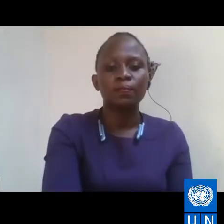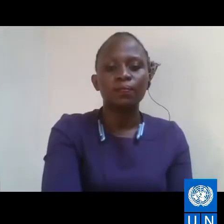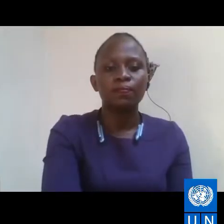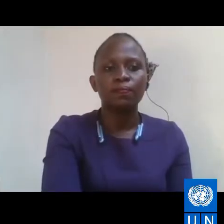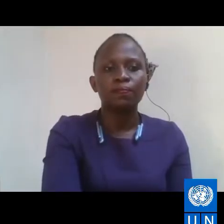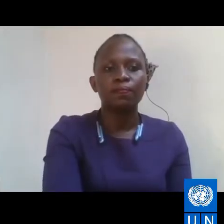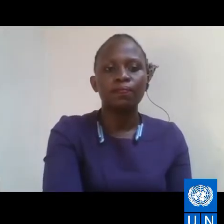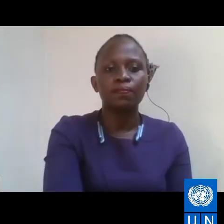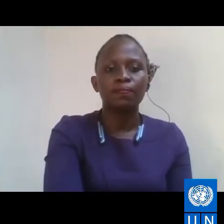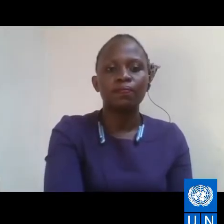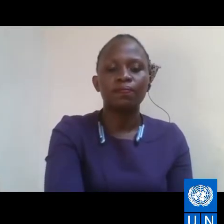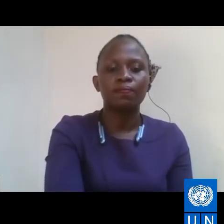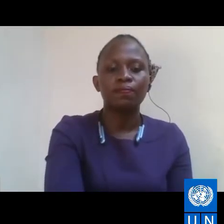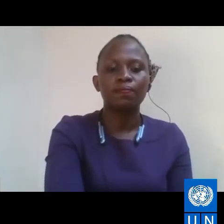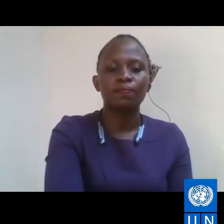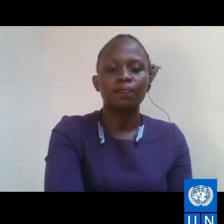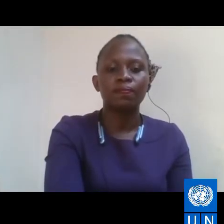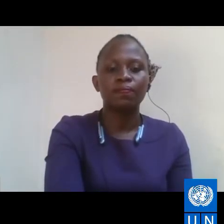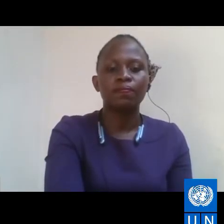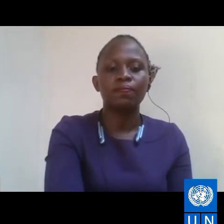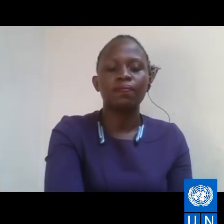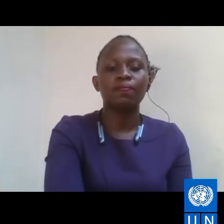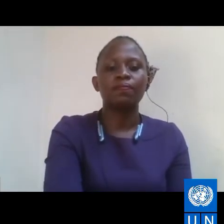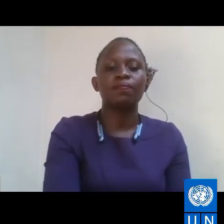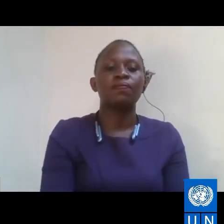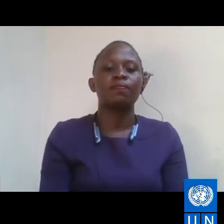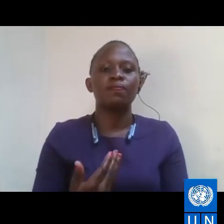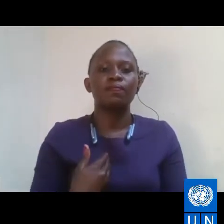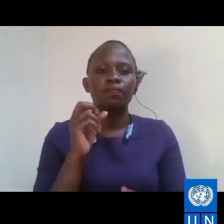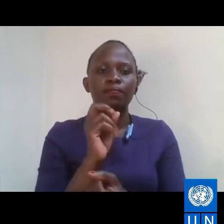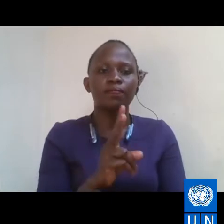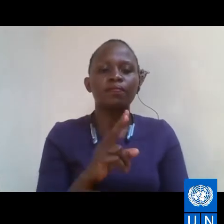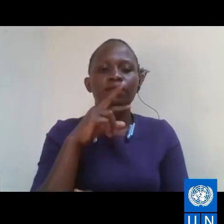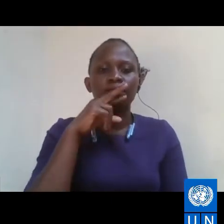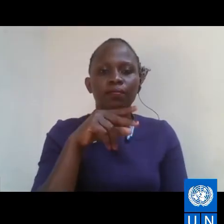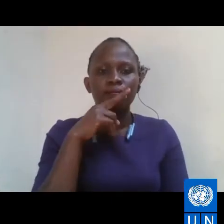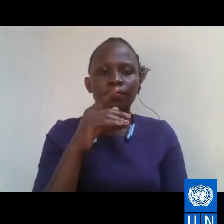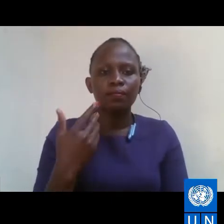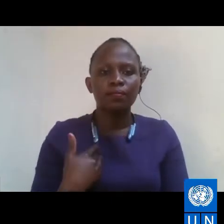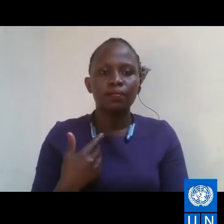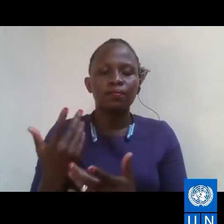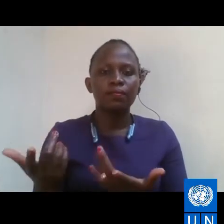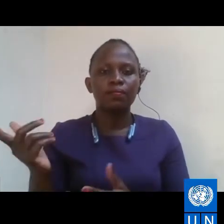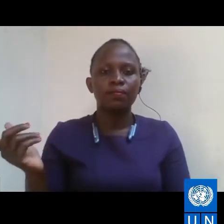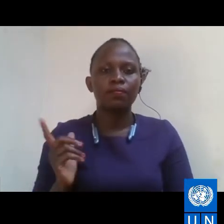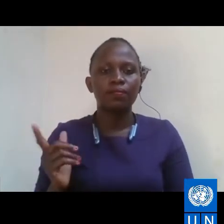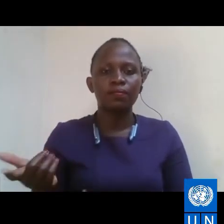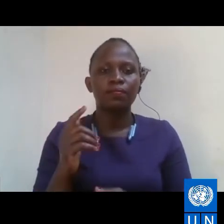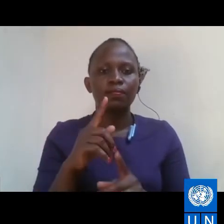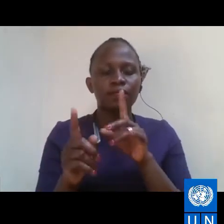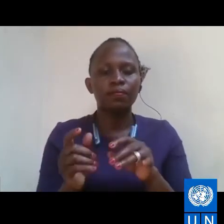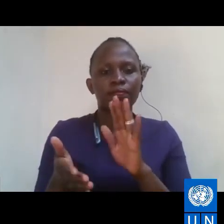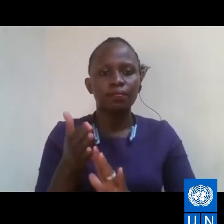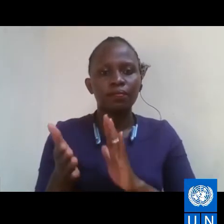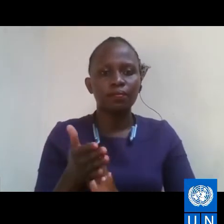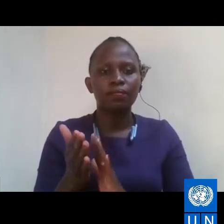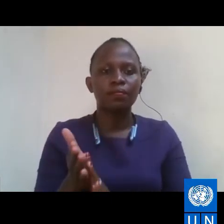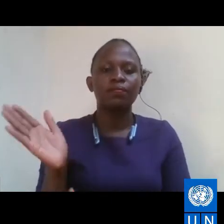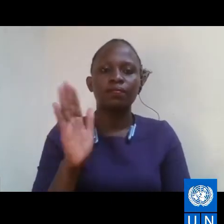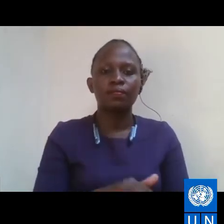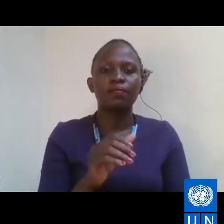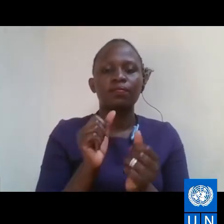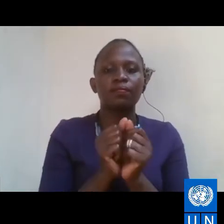questions. And I noticed that around 12 questions have already been answered by my colleagues. I can just go through them very briefly and then come back